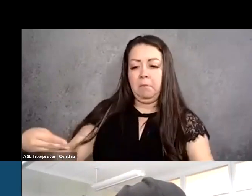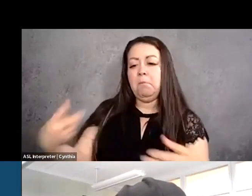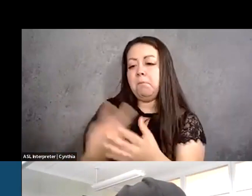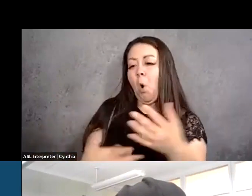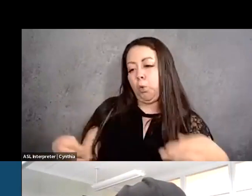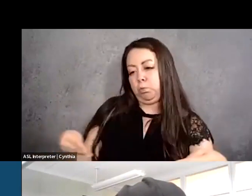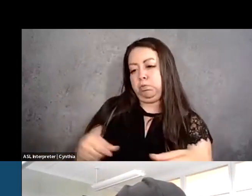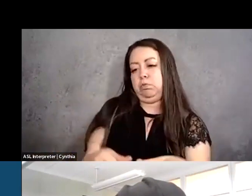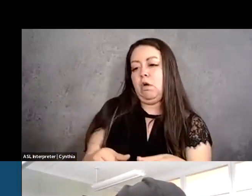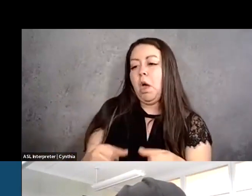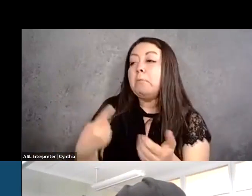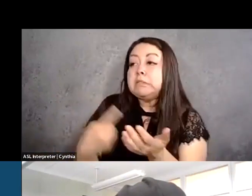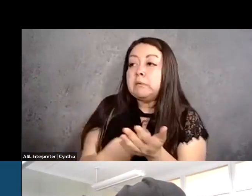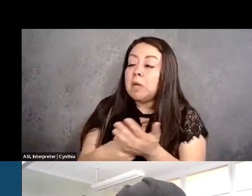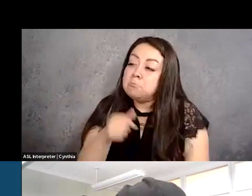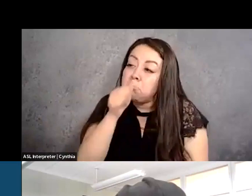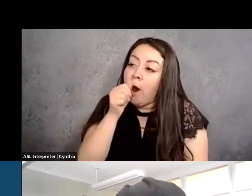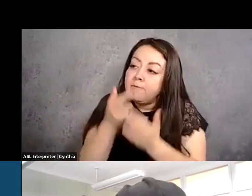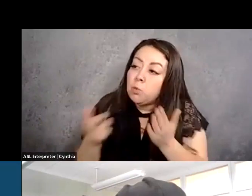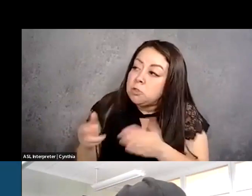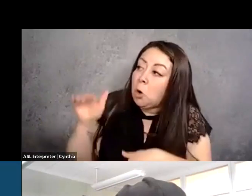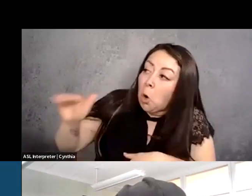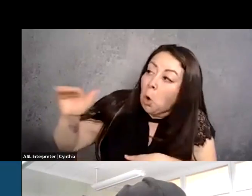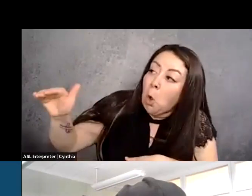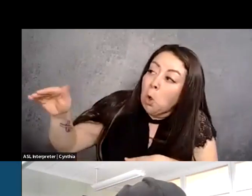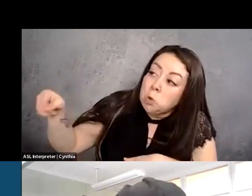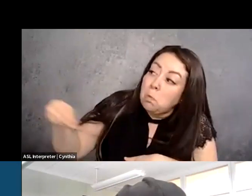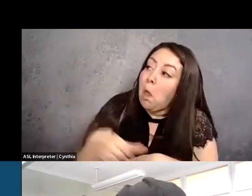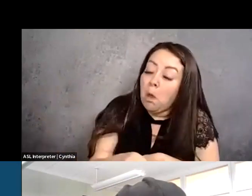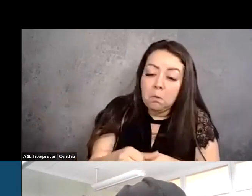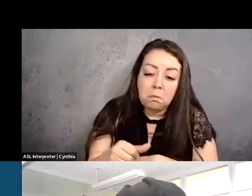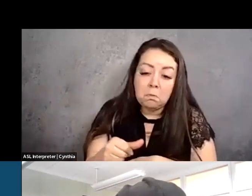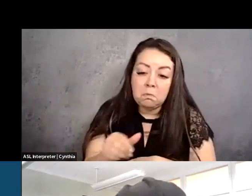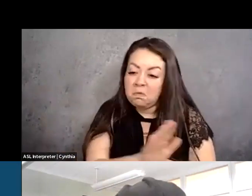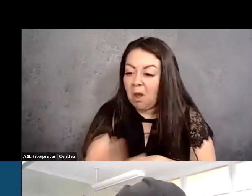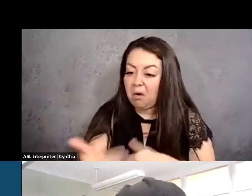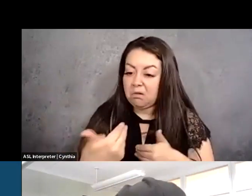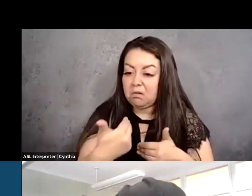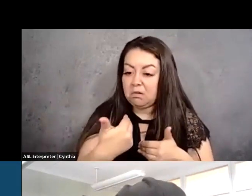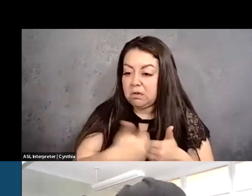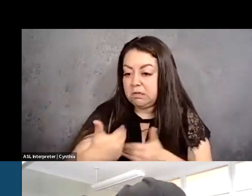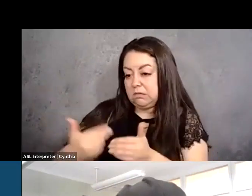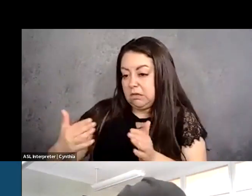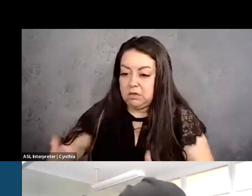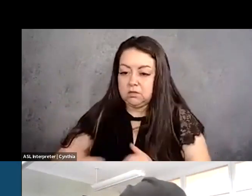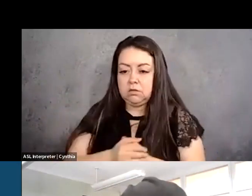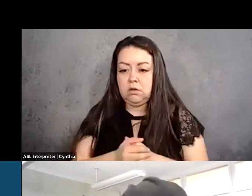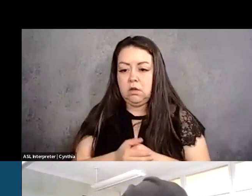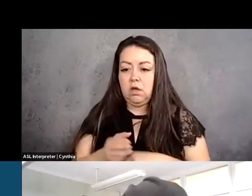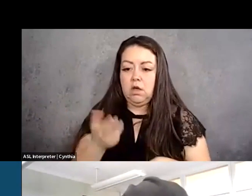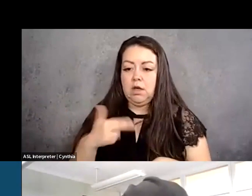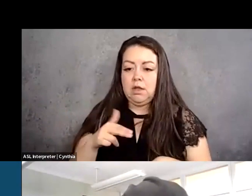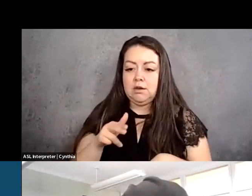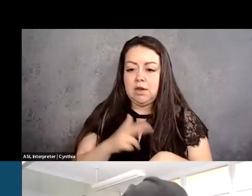other private resources to be able to support their attendance. And I'll say that National Capacity holds